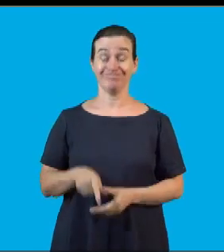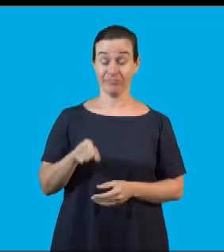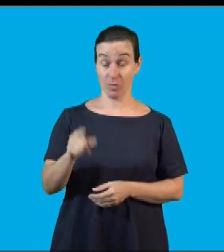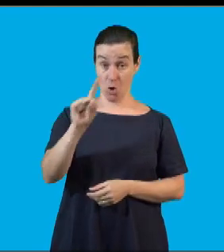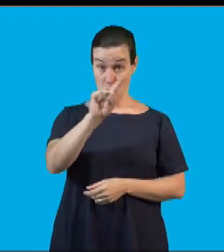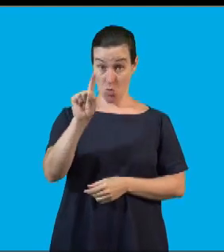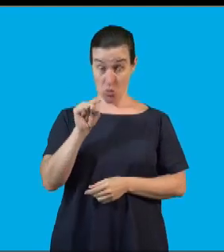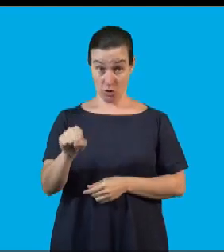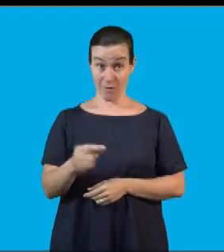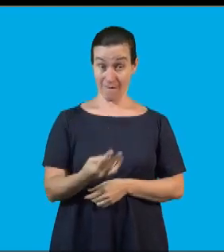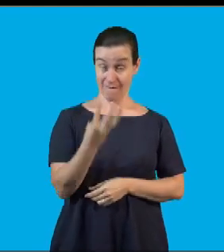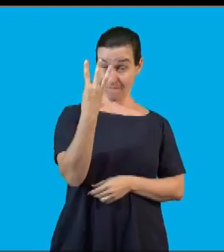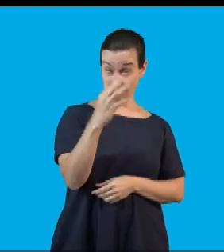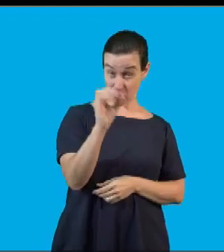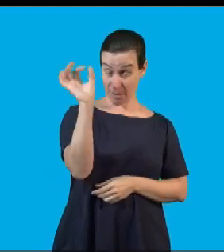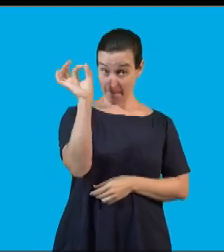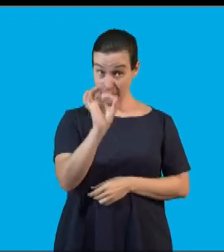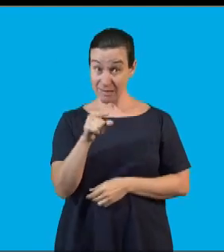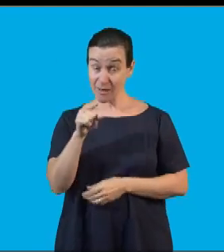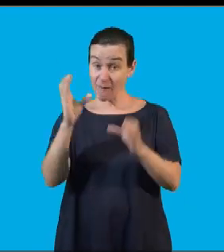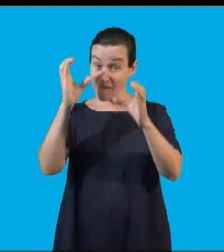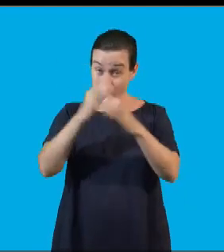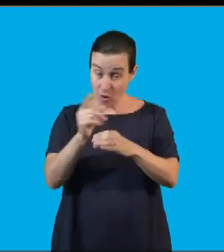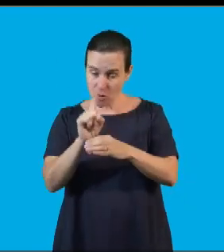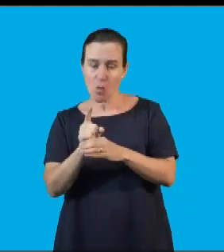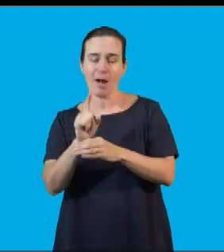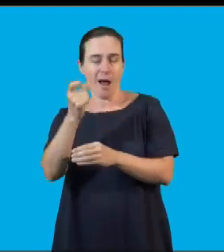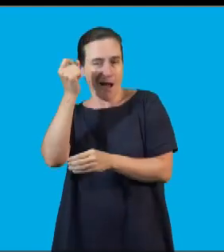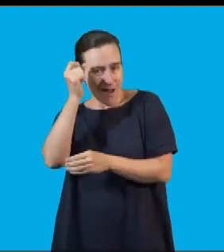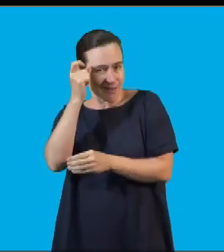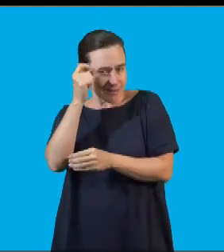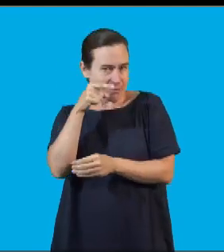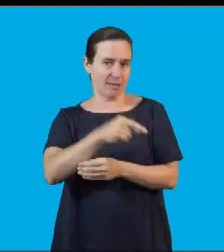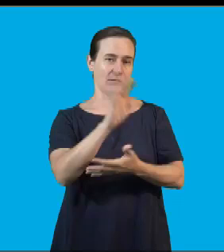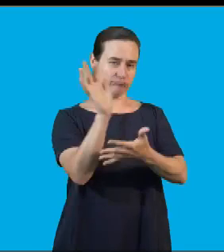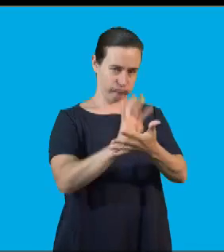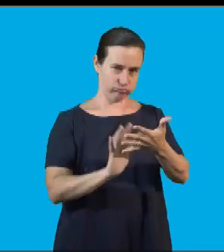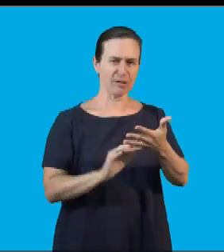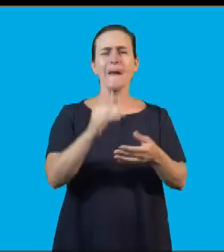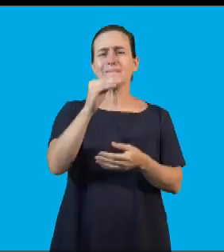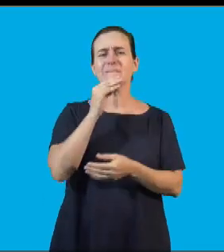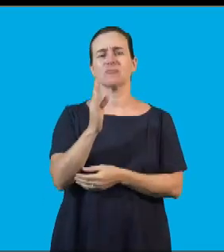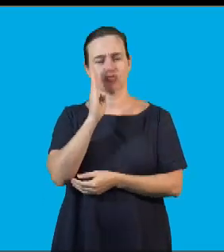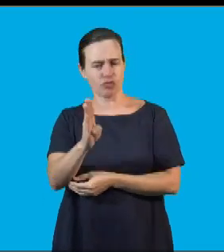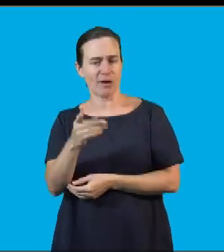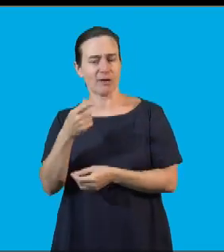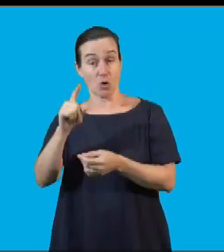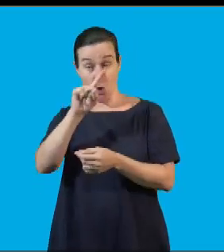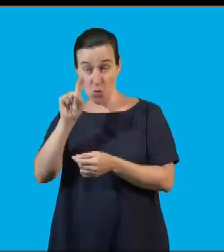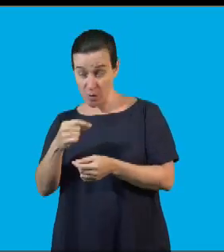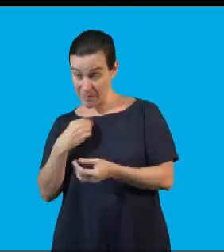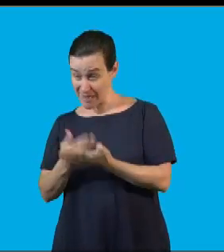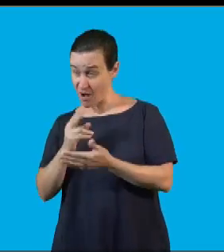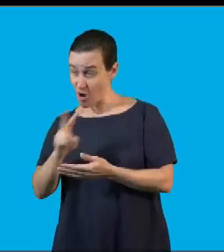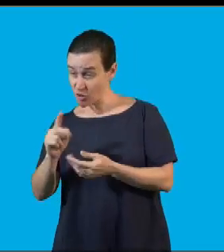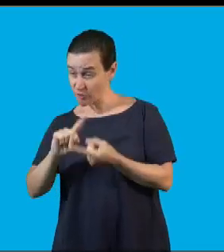breakdown. 40% of the questions will focus on understanding the text. These questions are straightforward and the